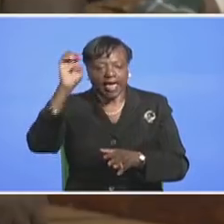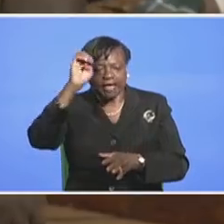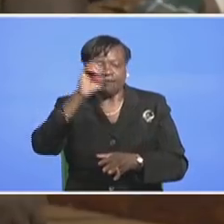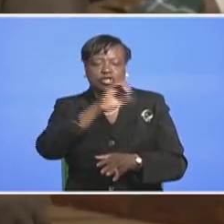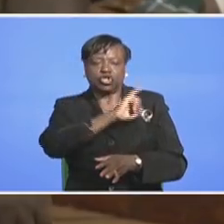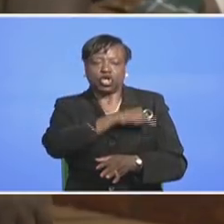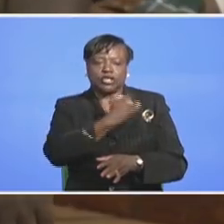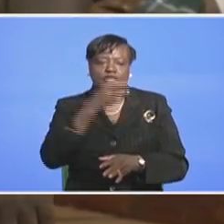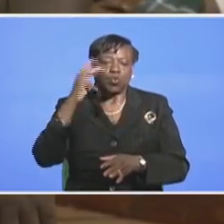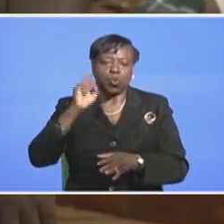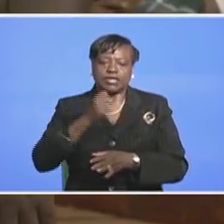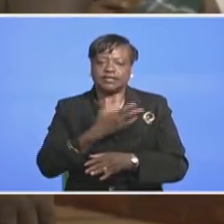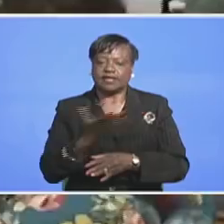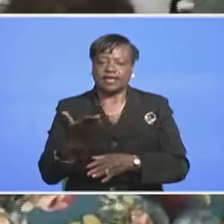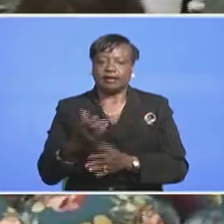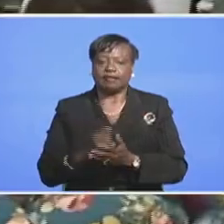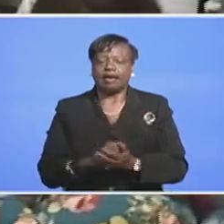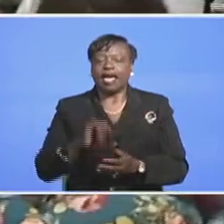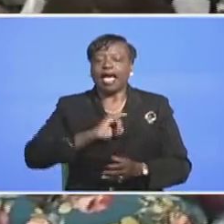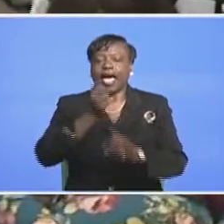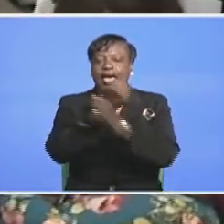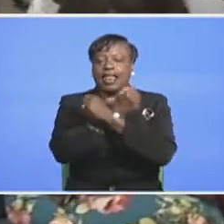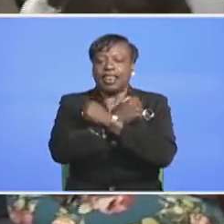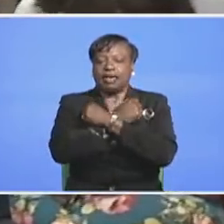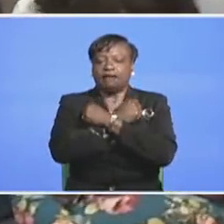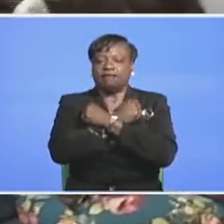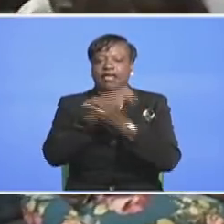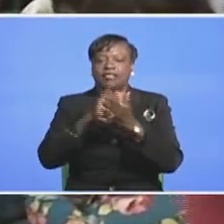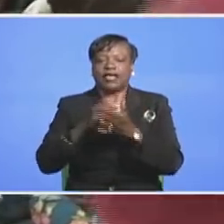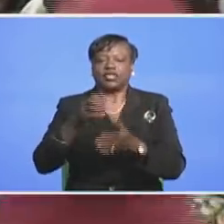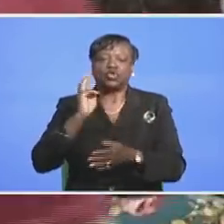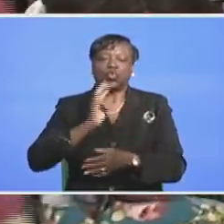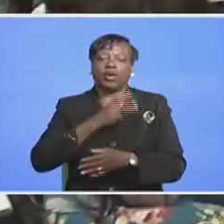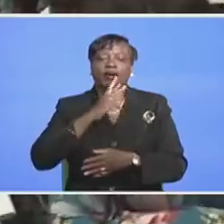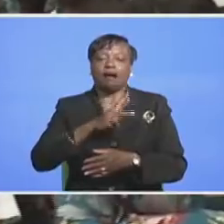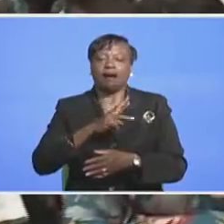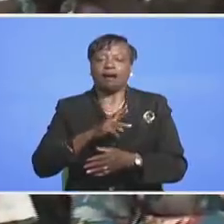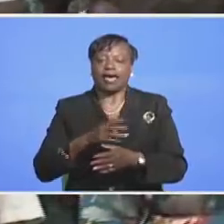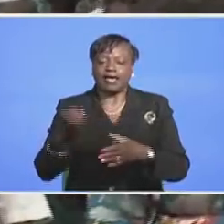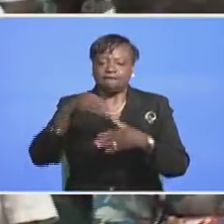work. I love the fact that we are investing in our greatest